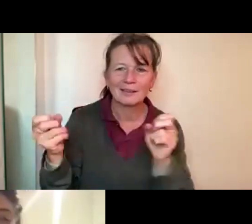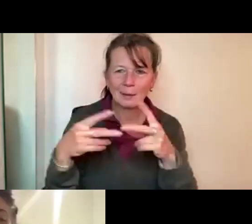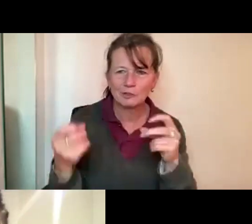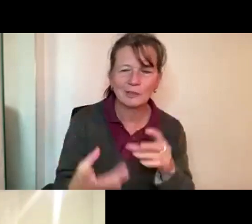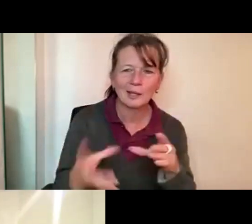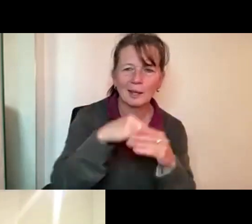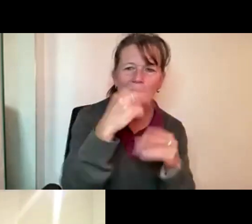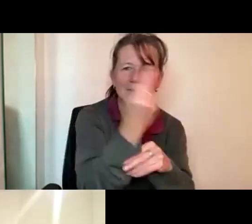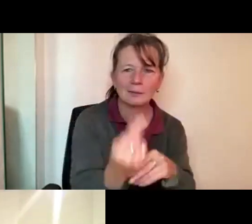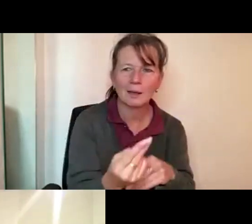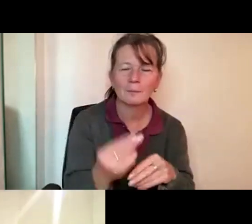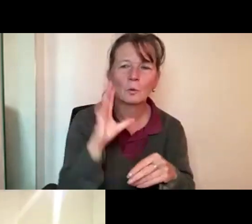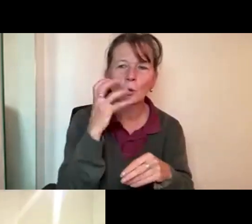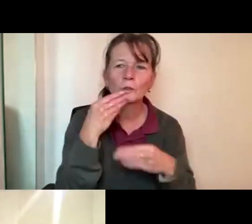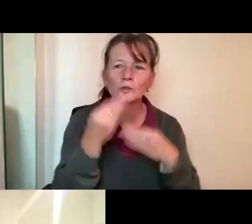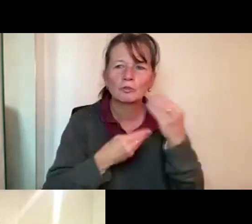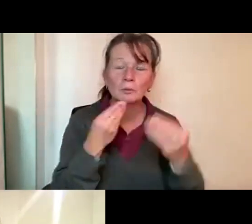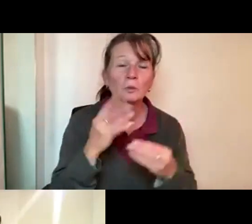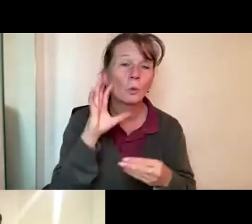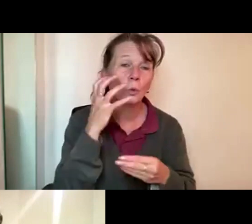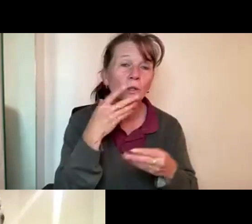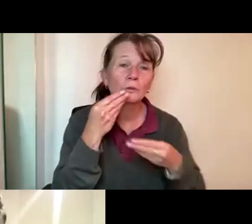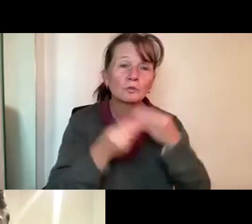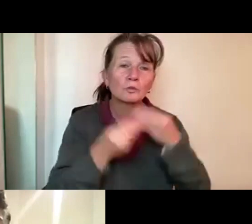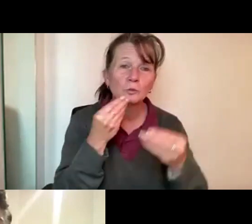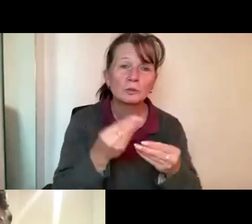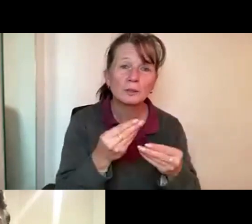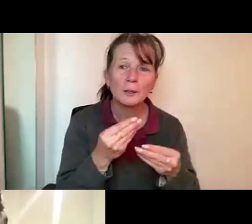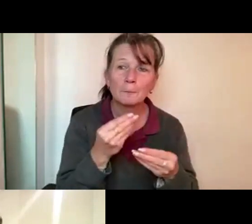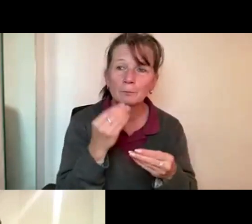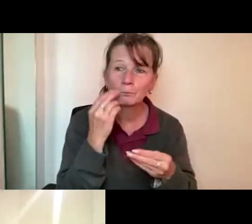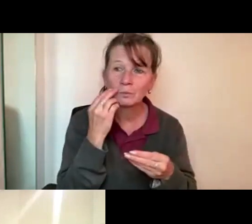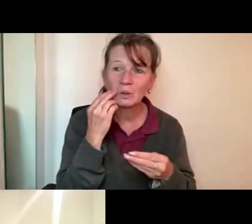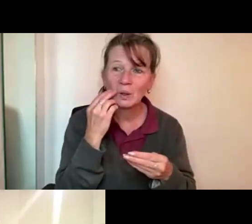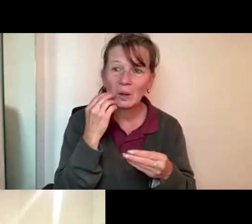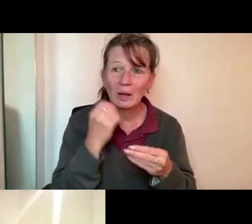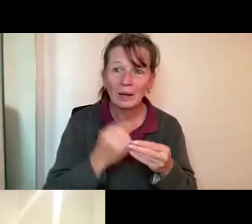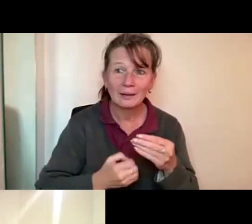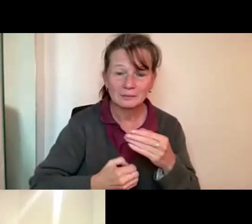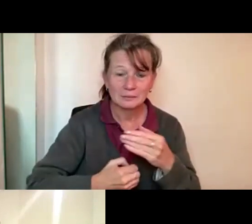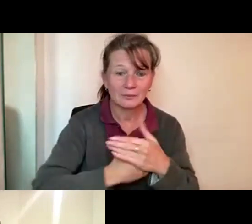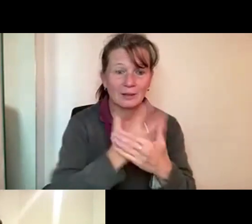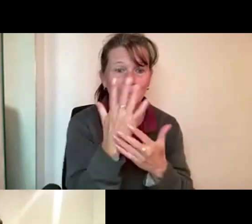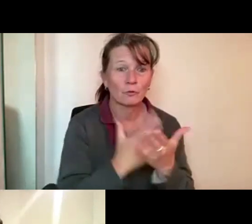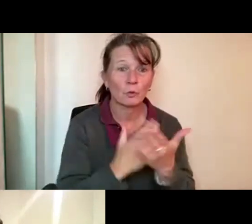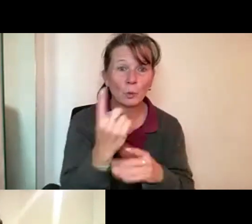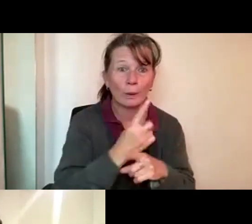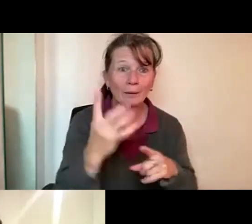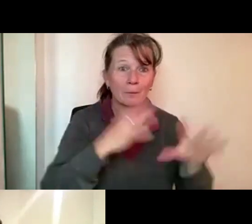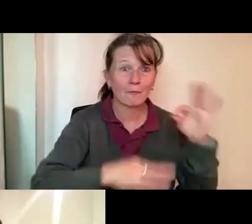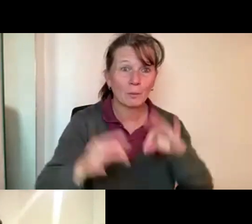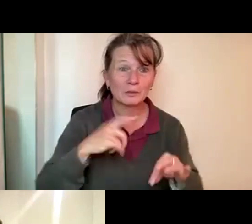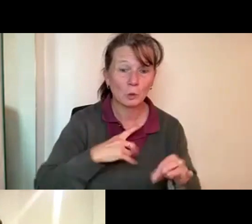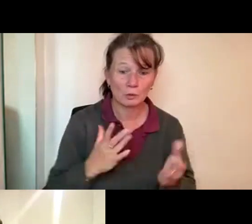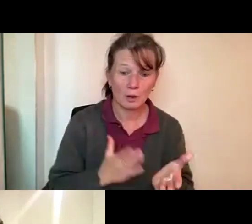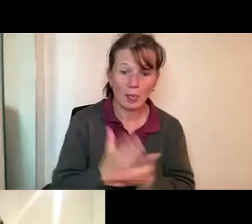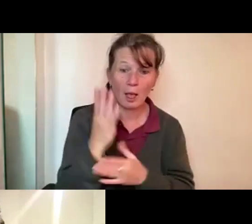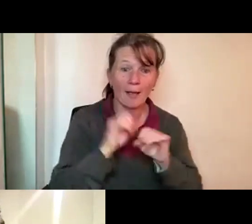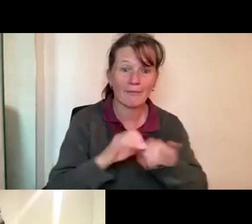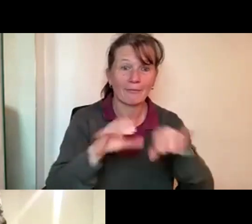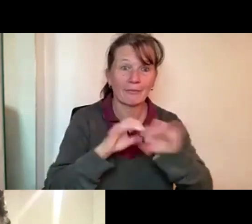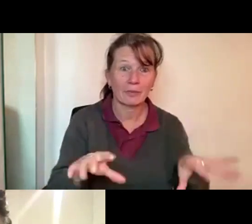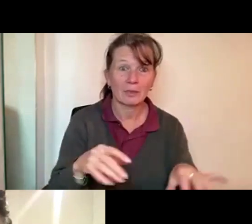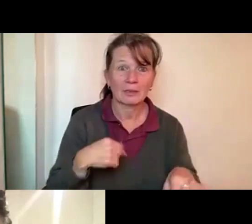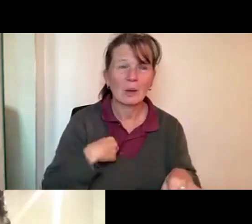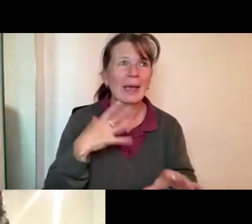well That's as the audio description. In the audio description, just happened I wrote in the week of the rehearsals because it was delivered live, and I had to describe stuff that